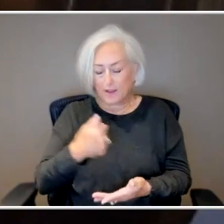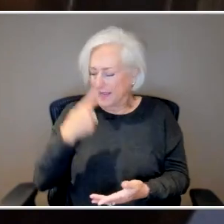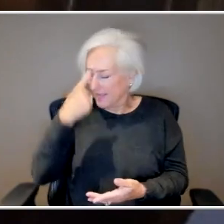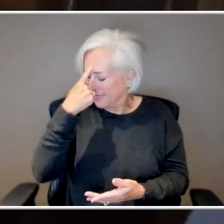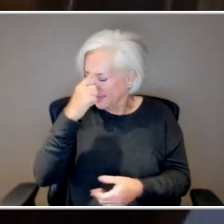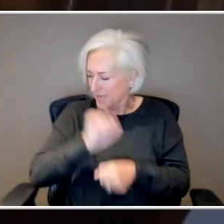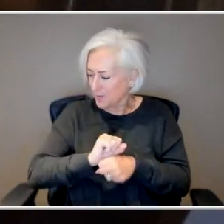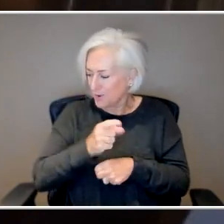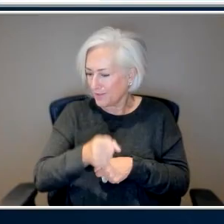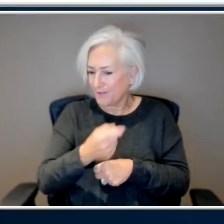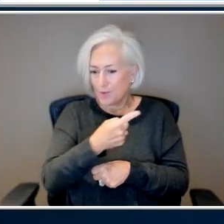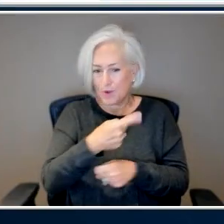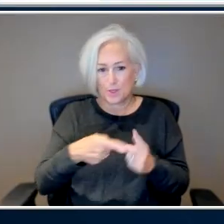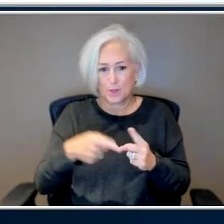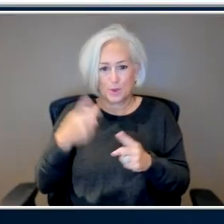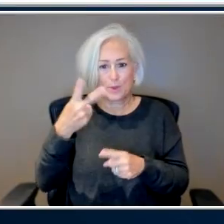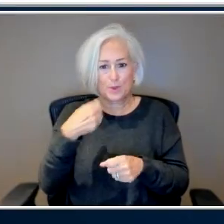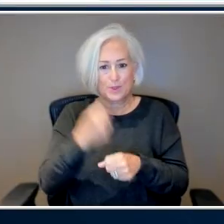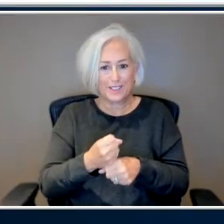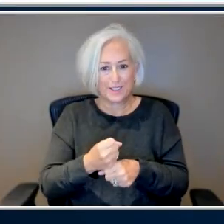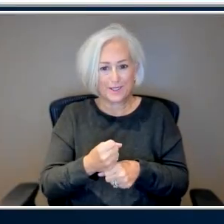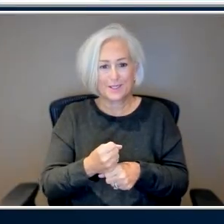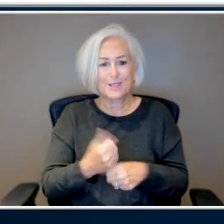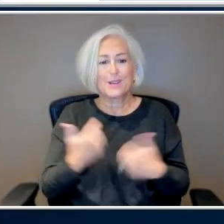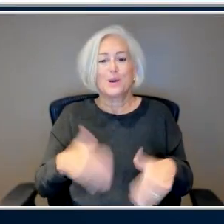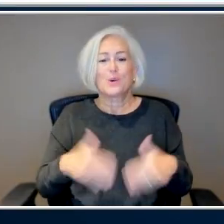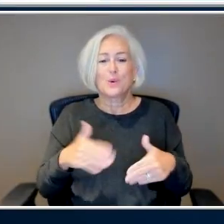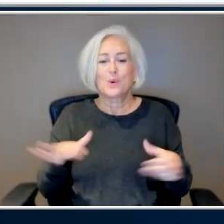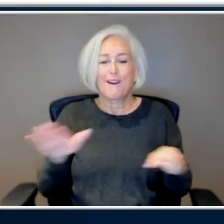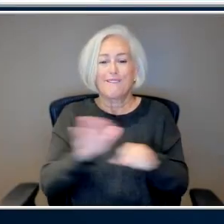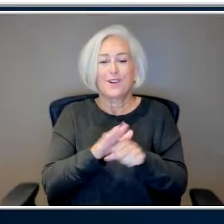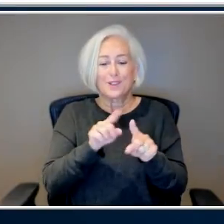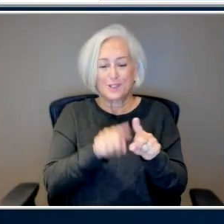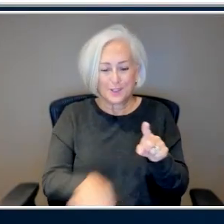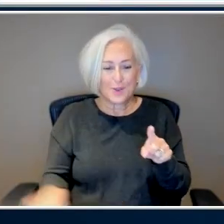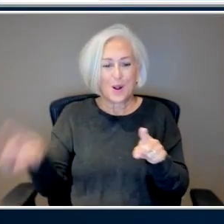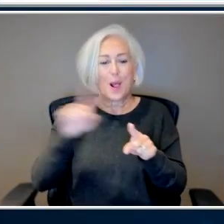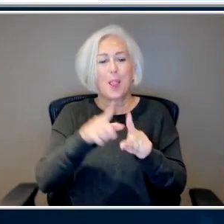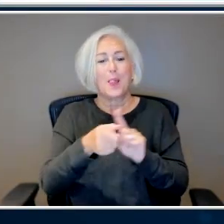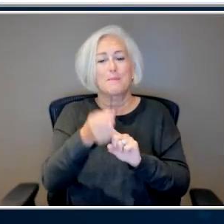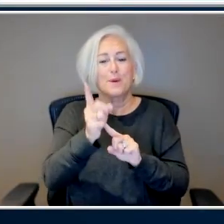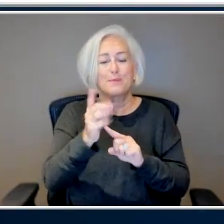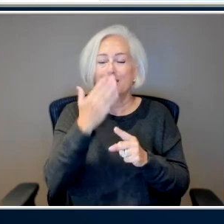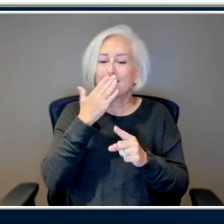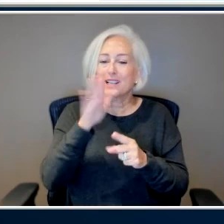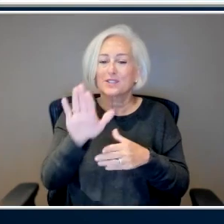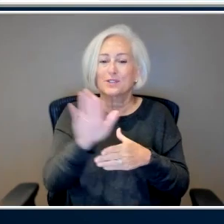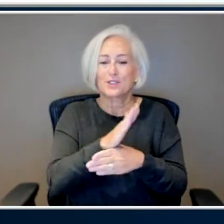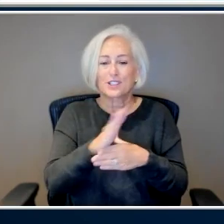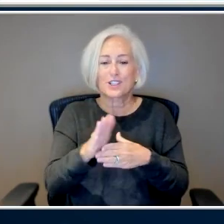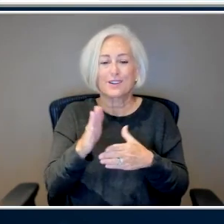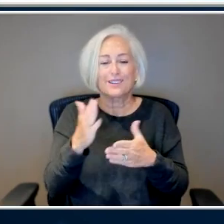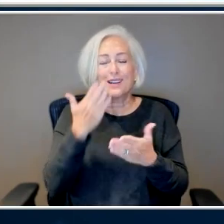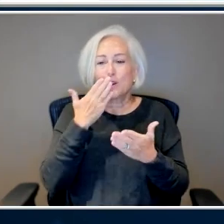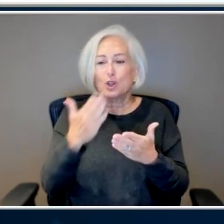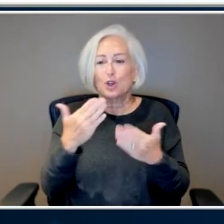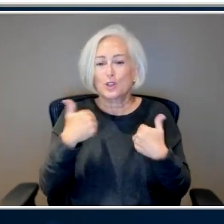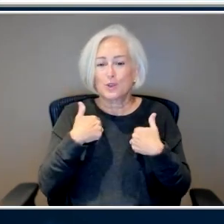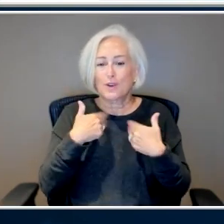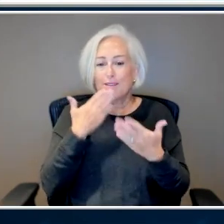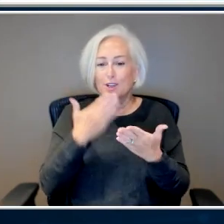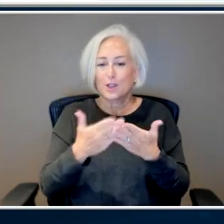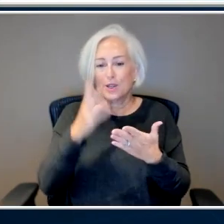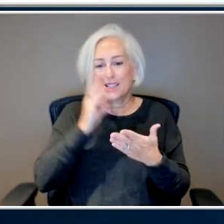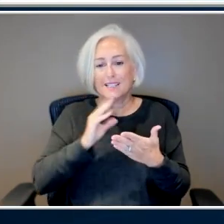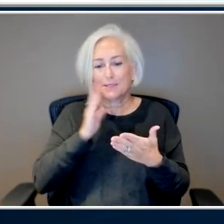years. Big full circle moment. And thank you for everything you just shared. And we're just so glad you had that great experience, and we're glad you're